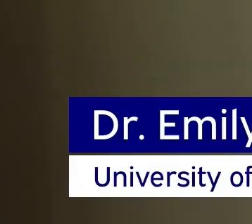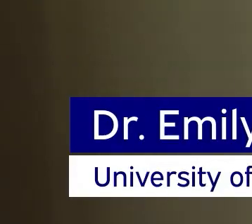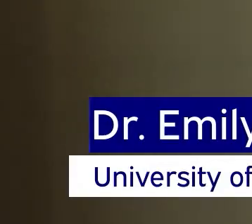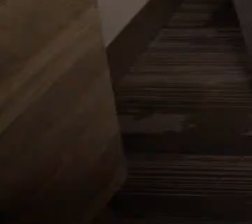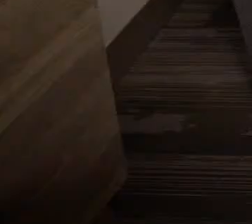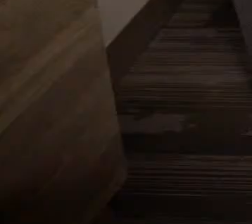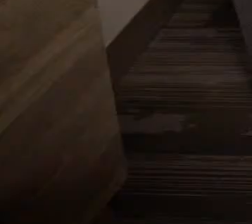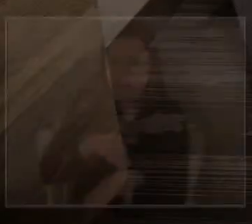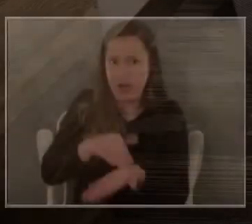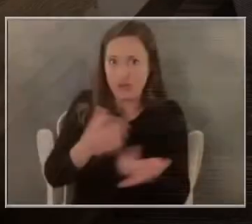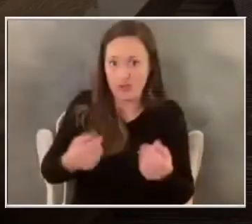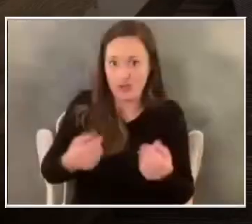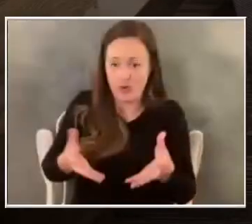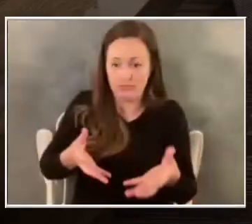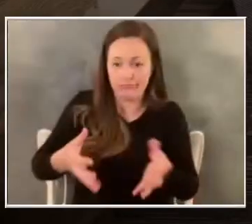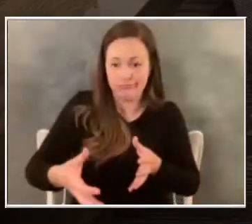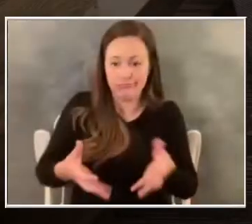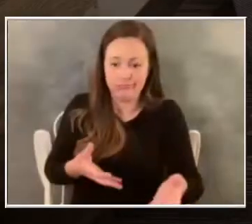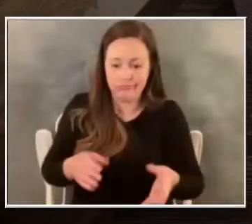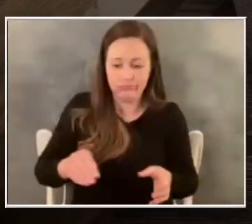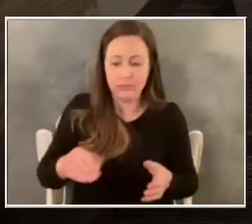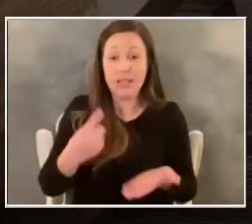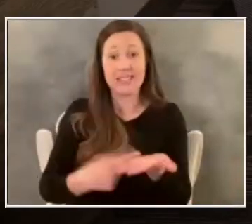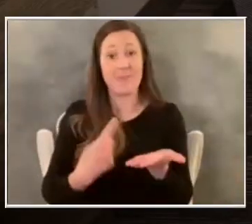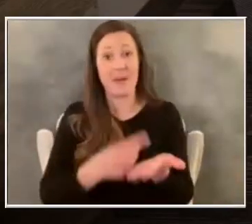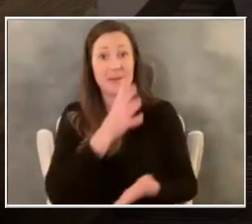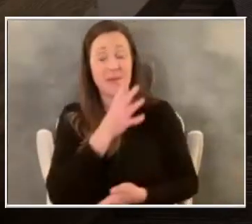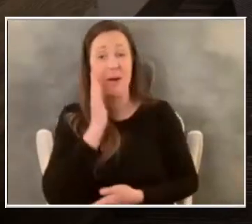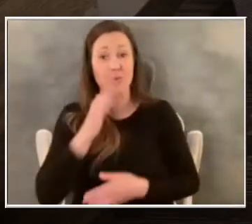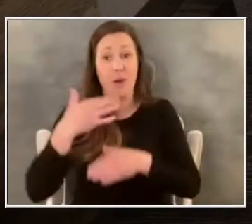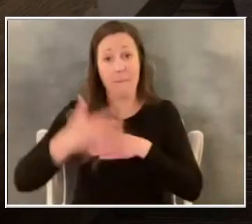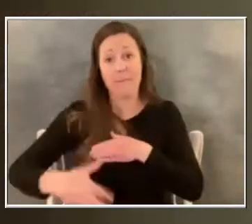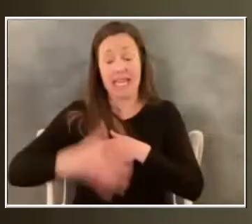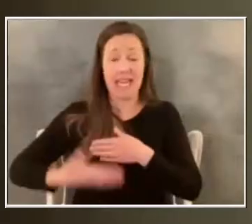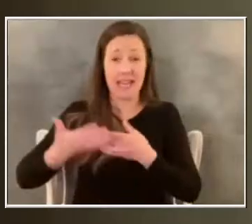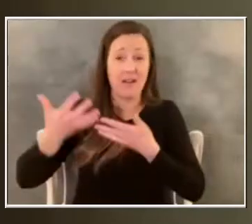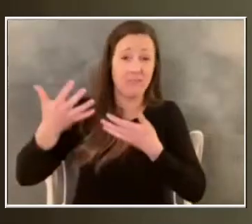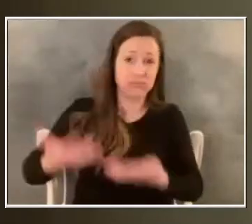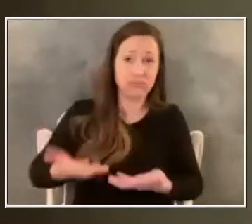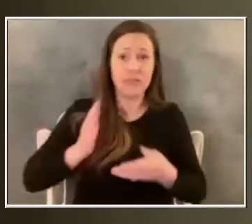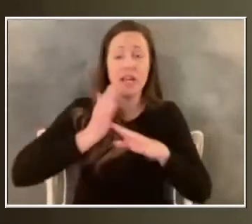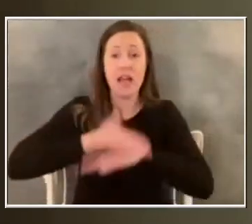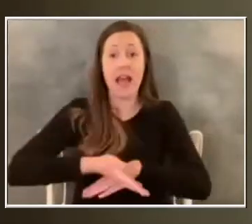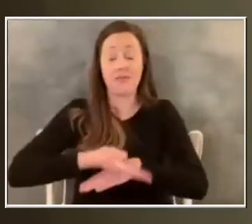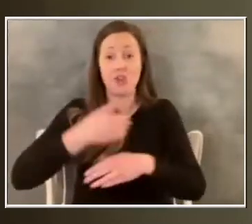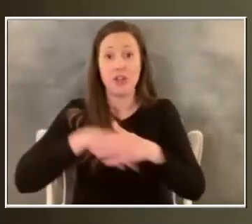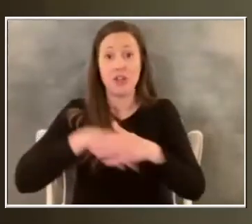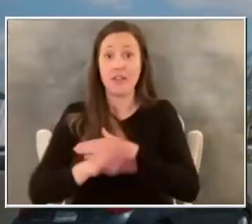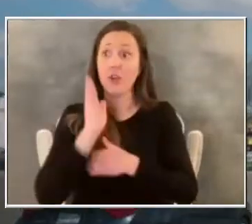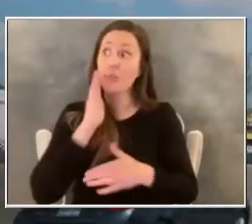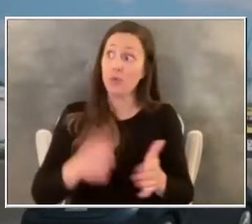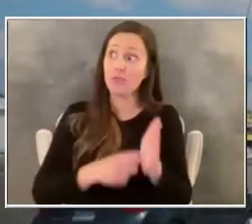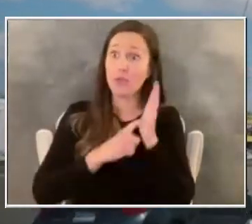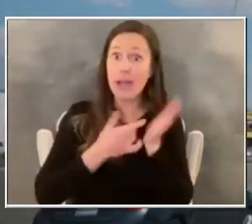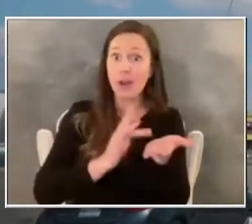Sometimes moms will bleed heavily after delivery, and that can require medications and other